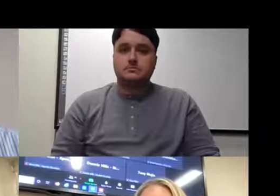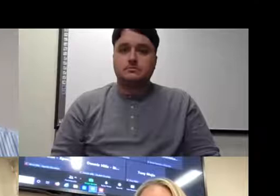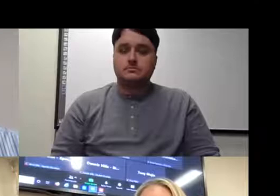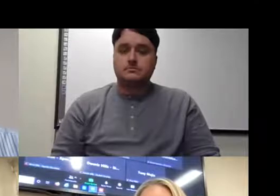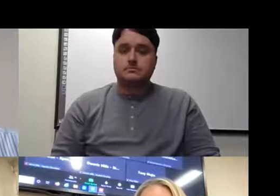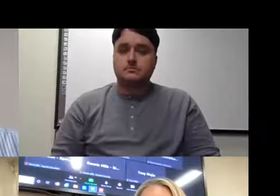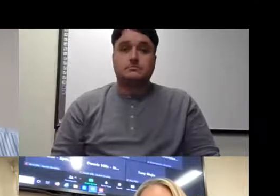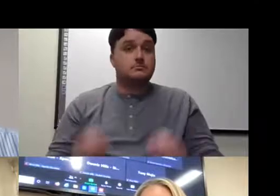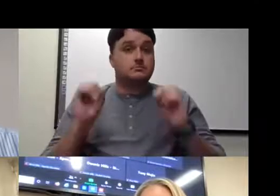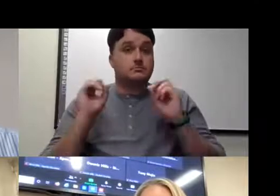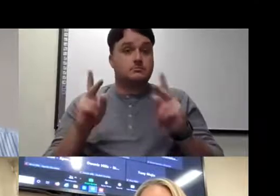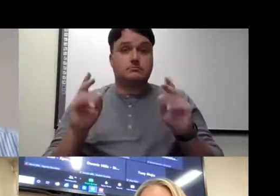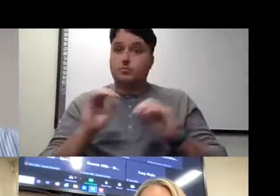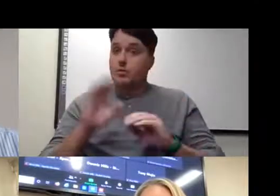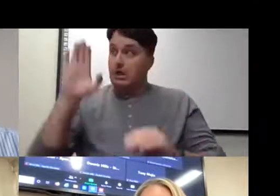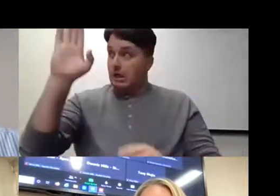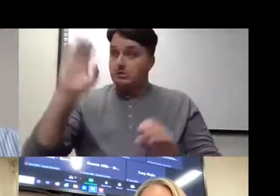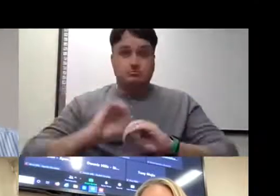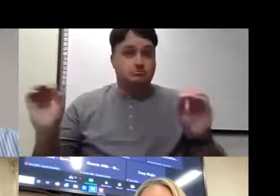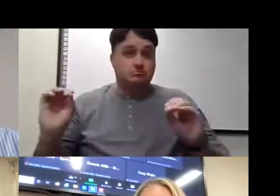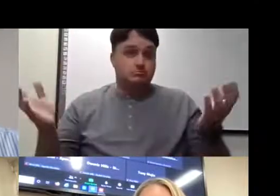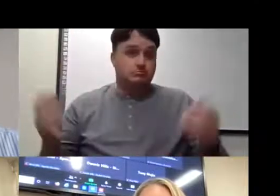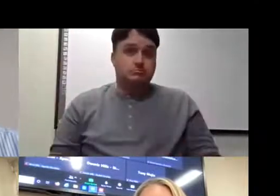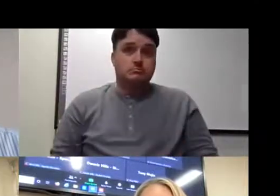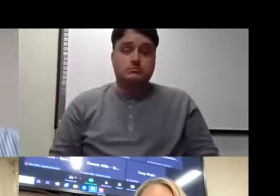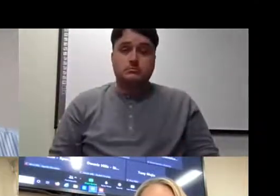Okay, President Chin, we have no hands for public comment.